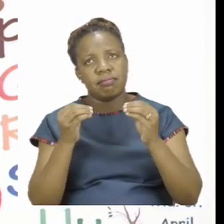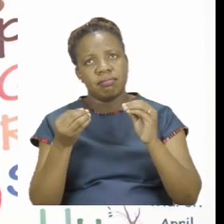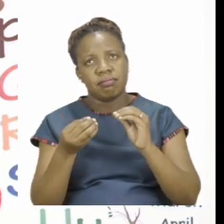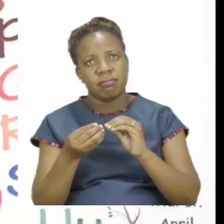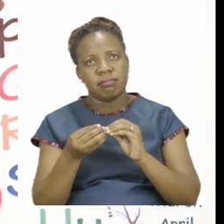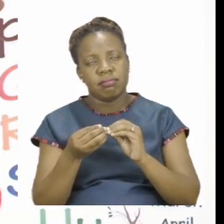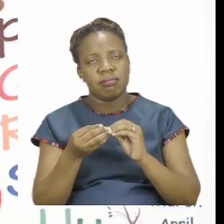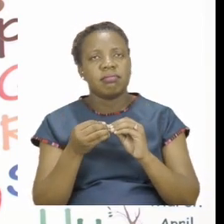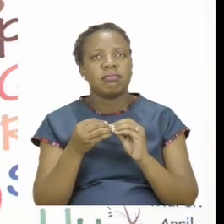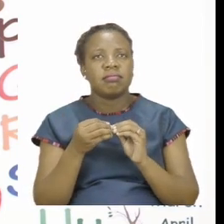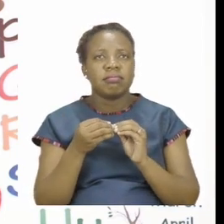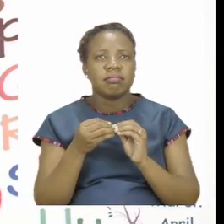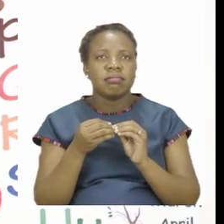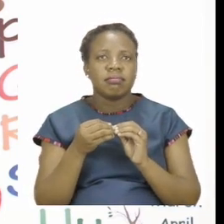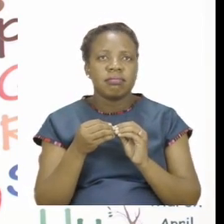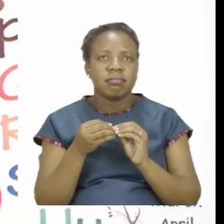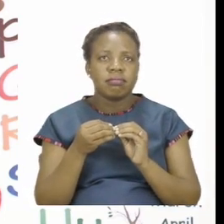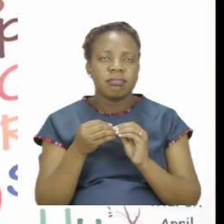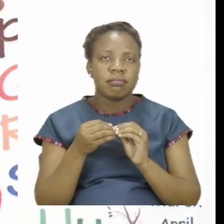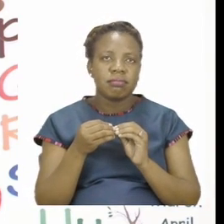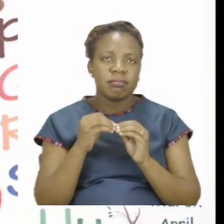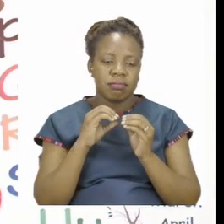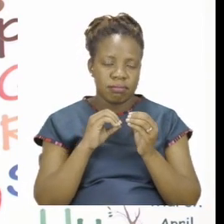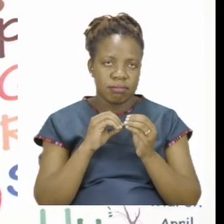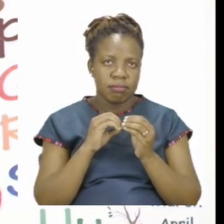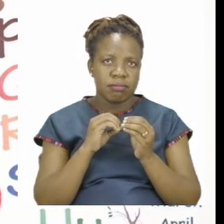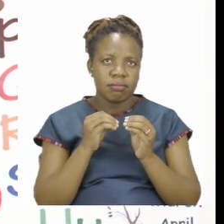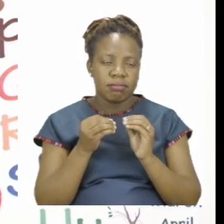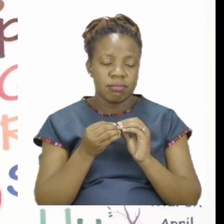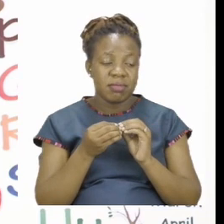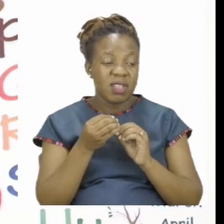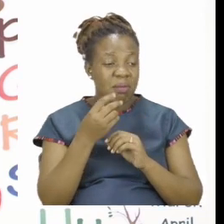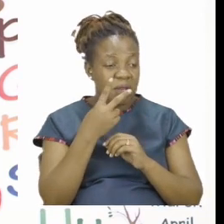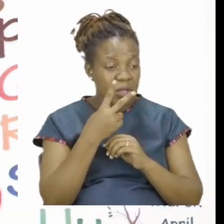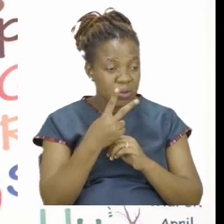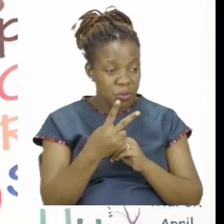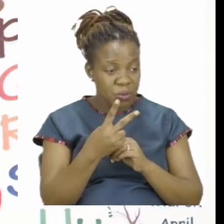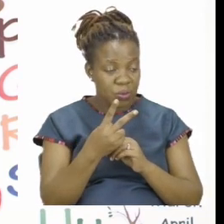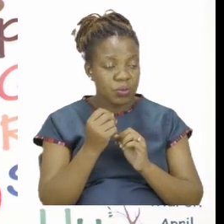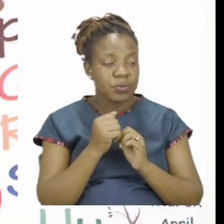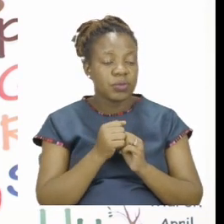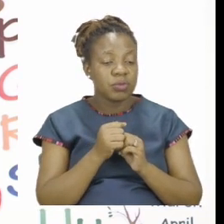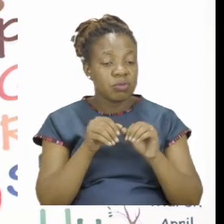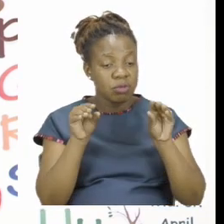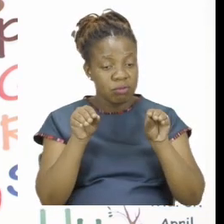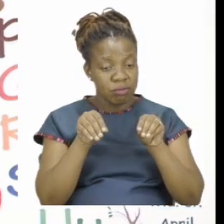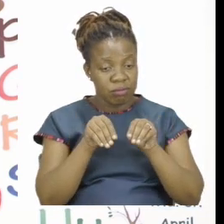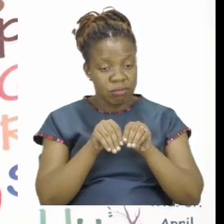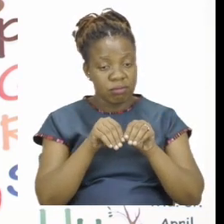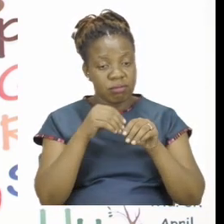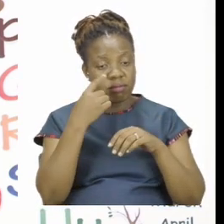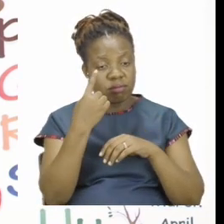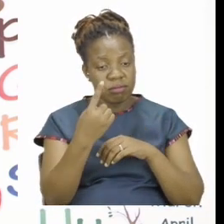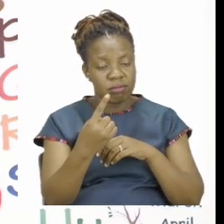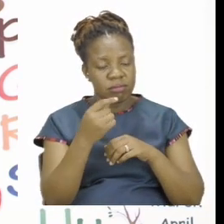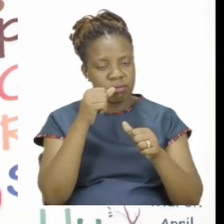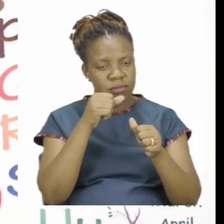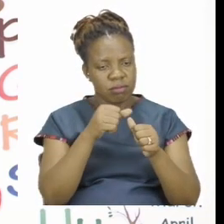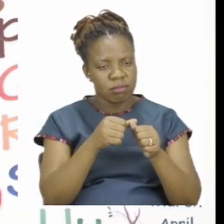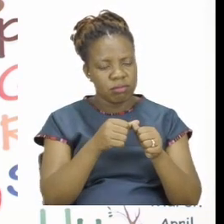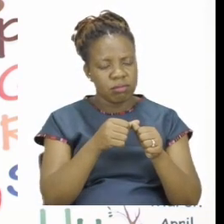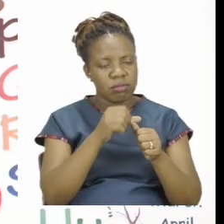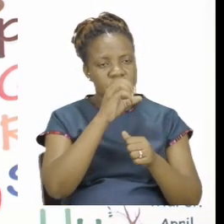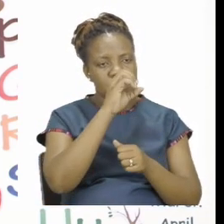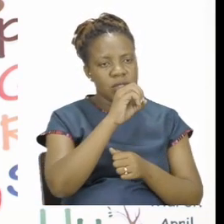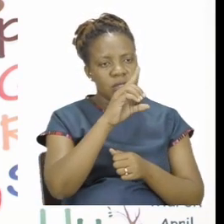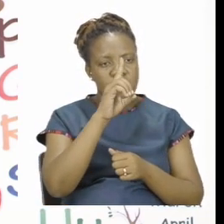with. Then for number 2, we agreed that you are going to do that one by yourself. Remember, odd numbers are the ones that end